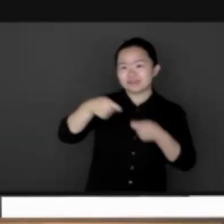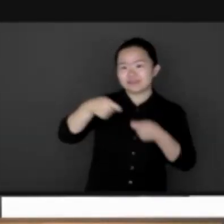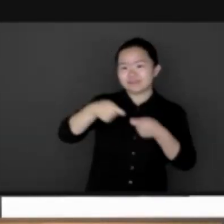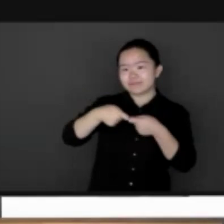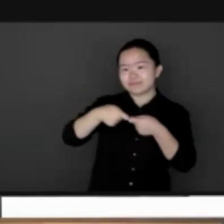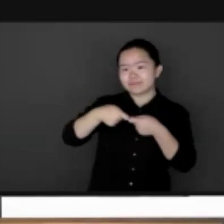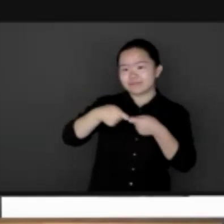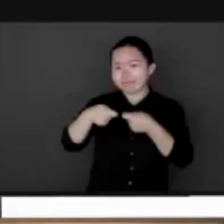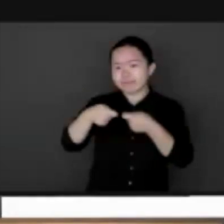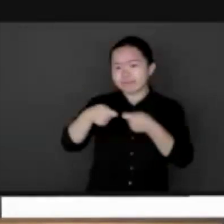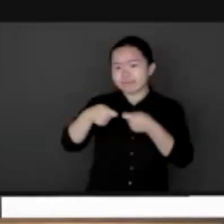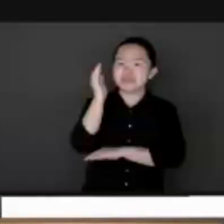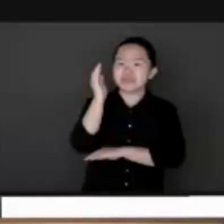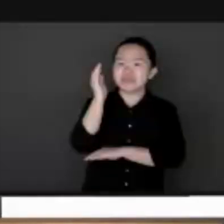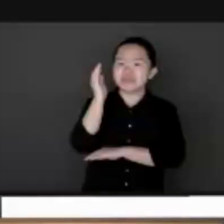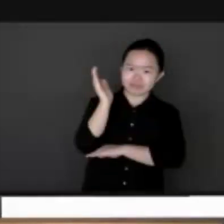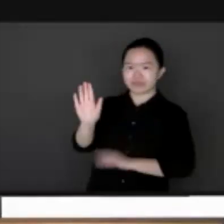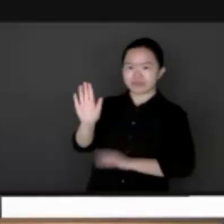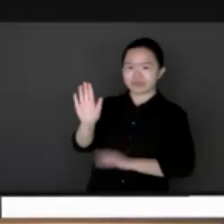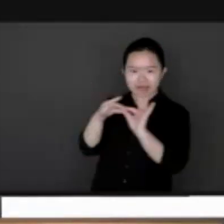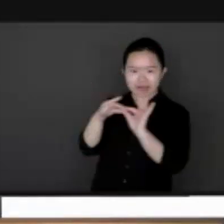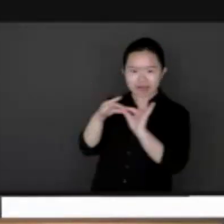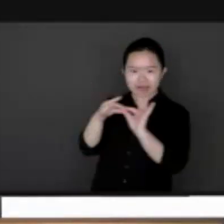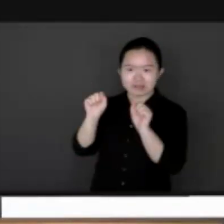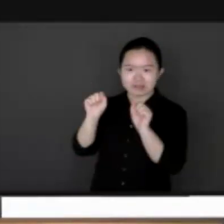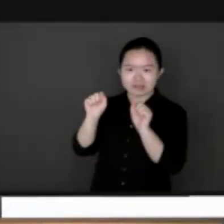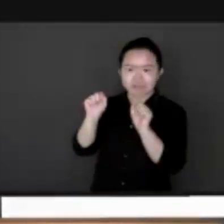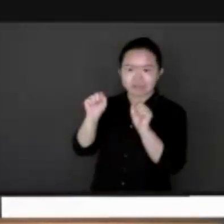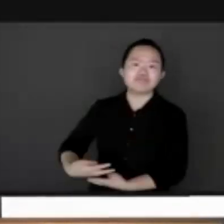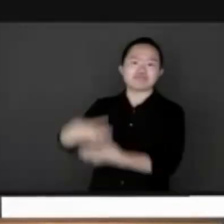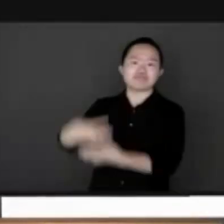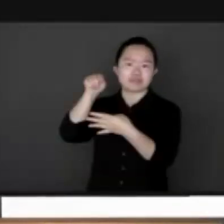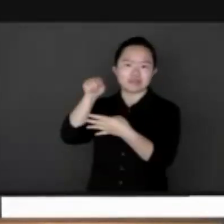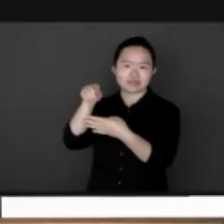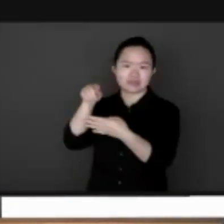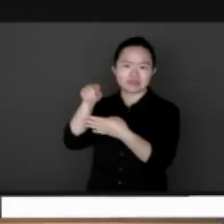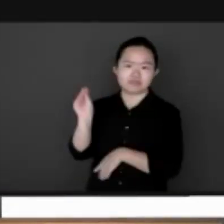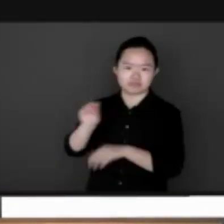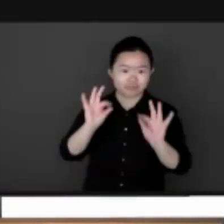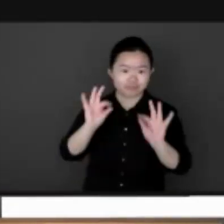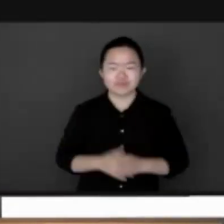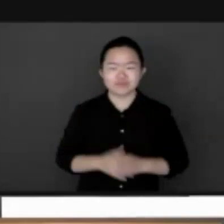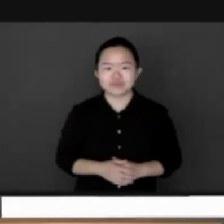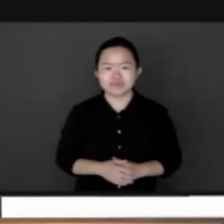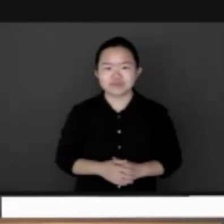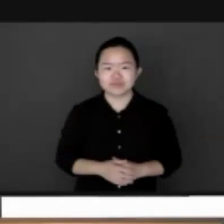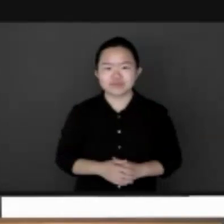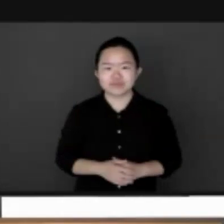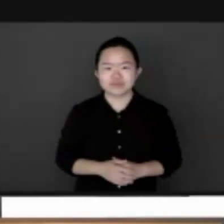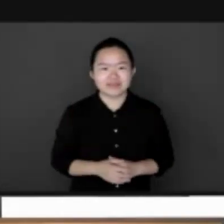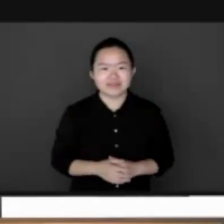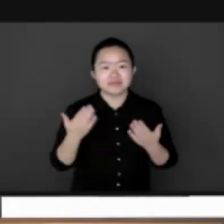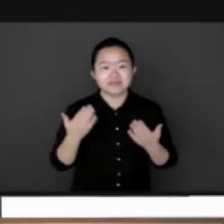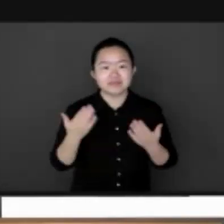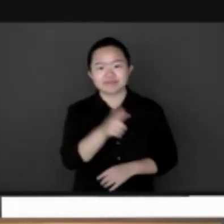talking about. So now we turn to Austria. Ronald Maier, who is the Vice President for Digitalization and Knowledge Transfer at